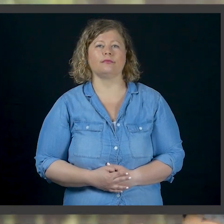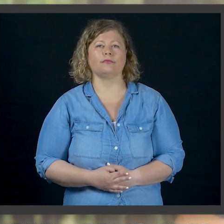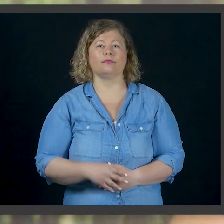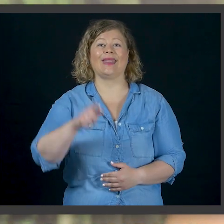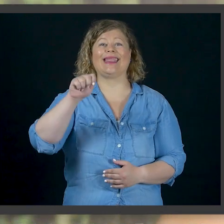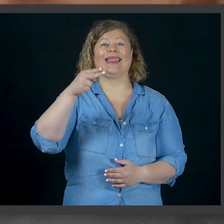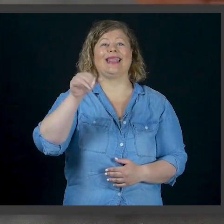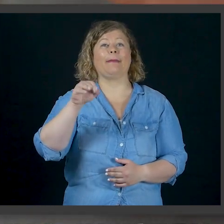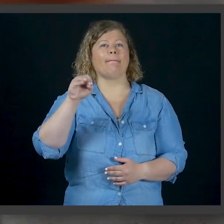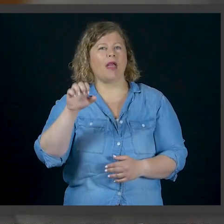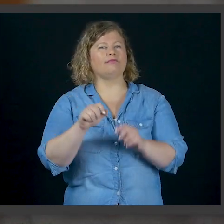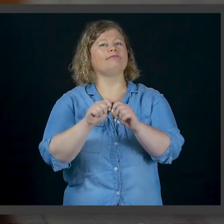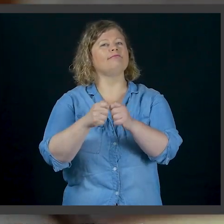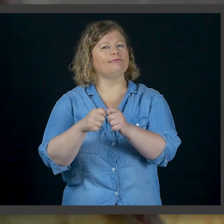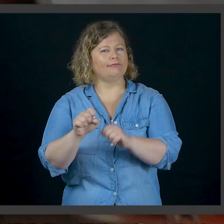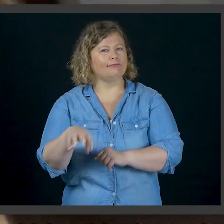Some thyme.